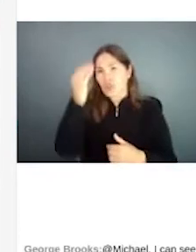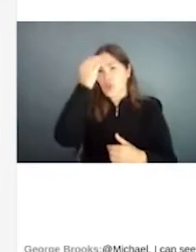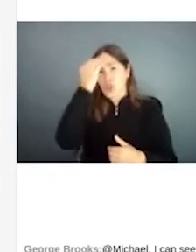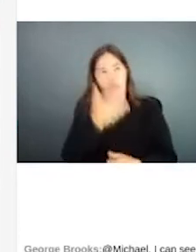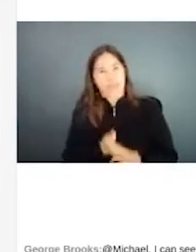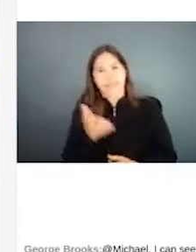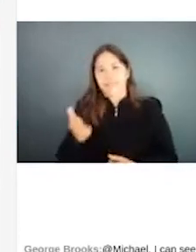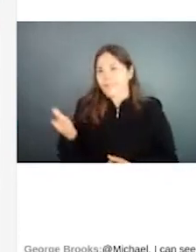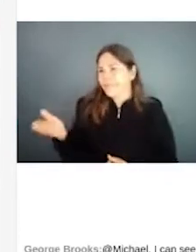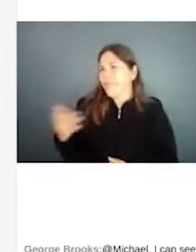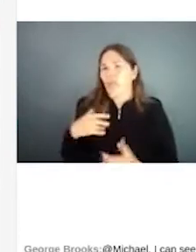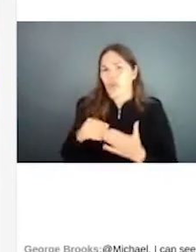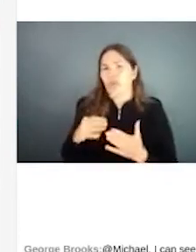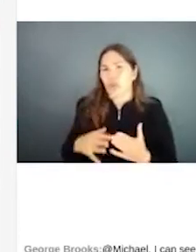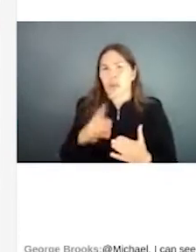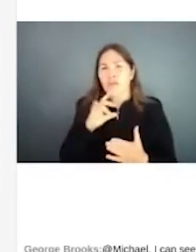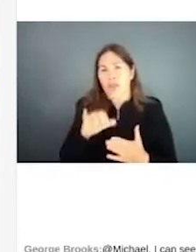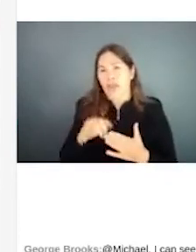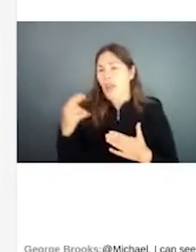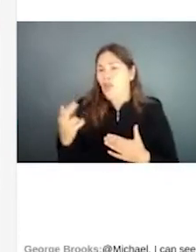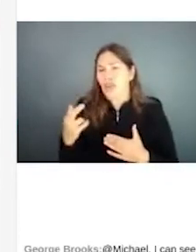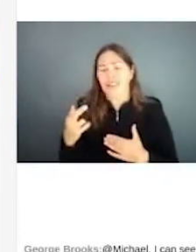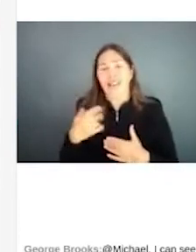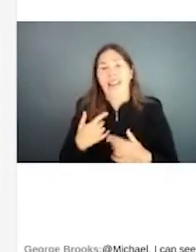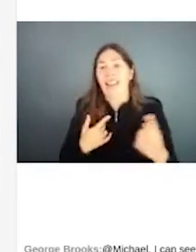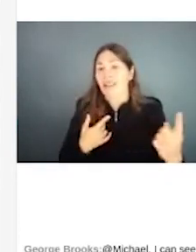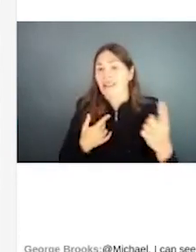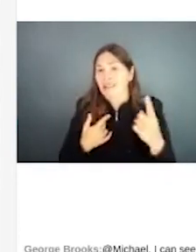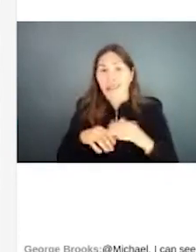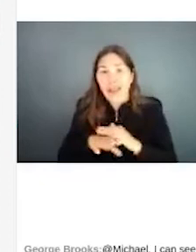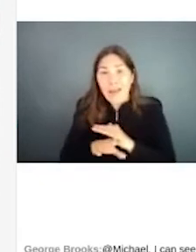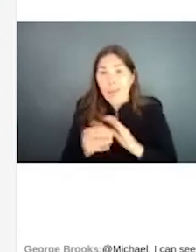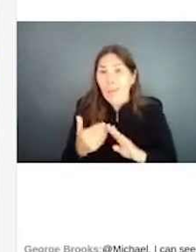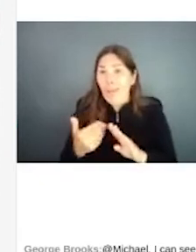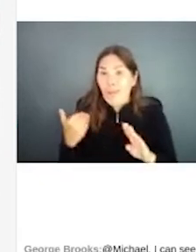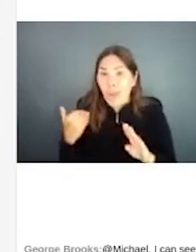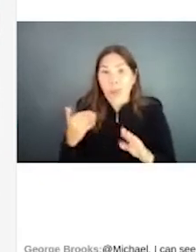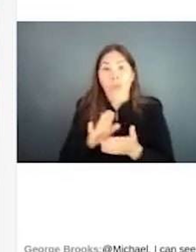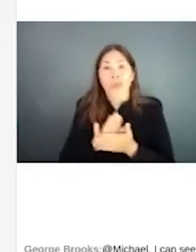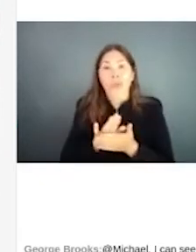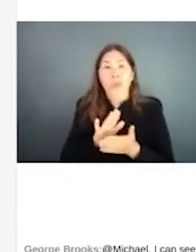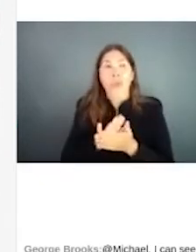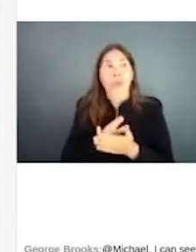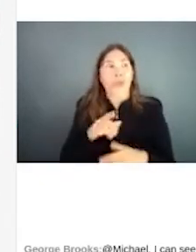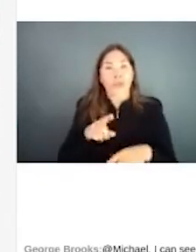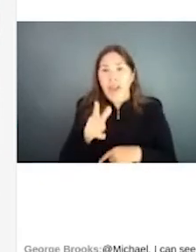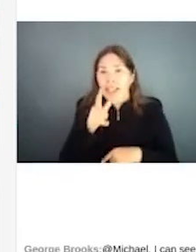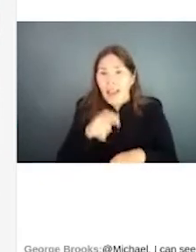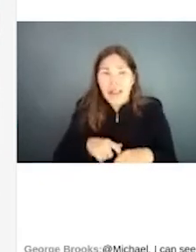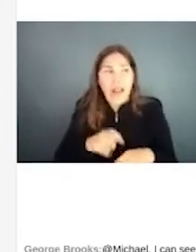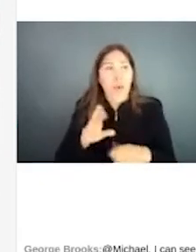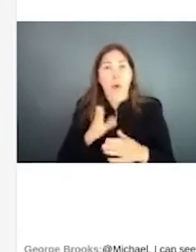students. And so for that reason, they can come in before school, during lunch, after school. Oftentimes I'll get